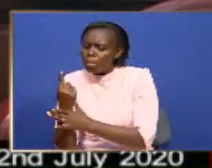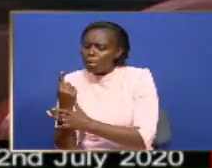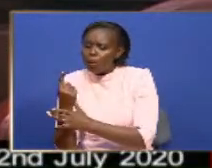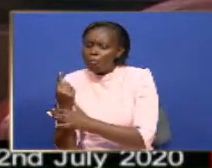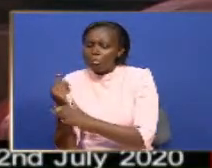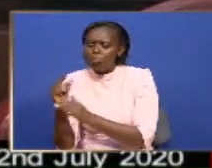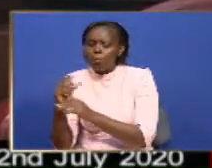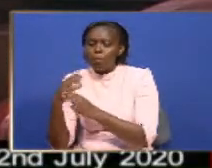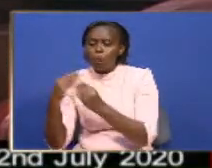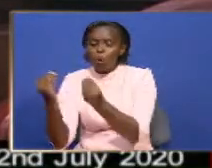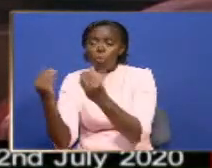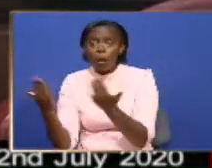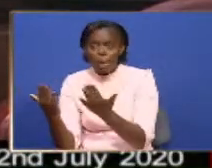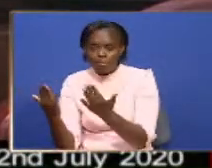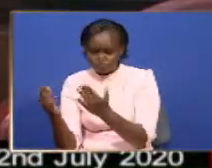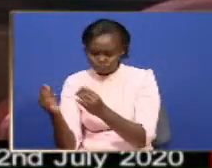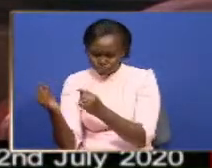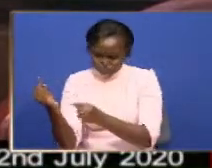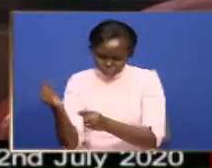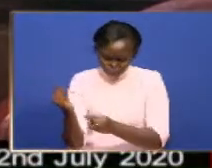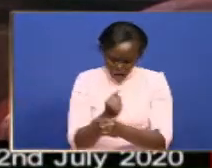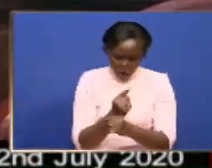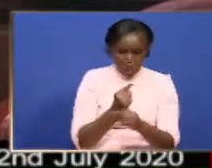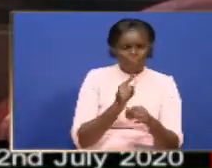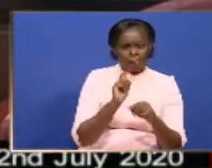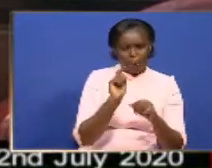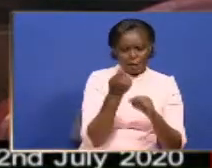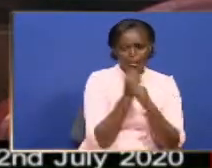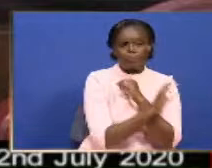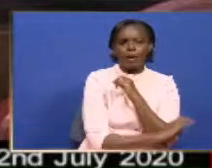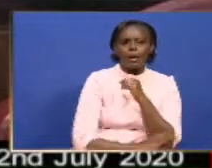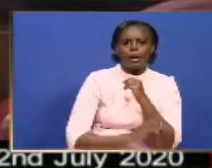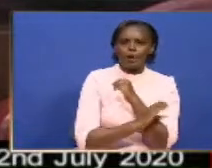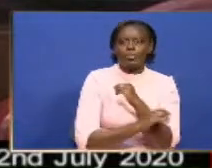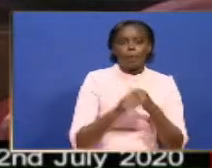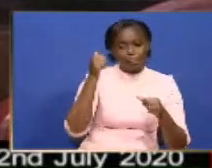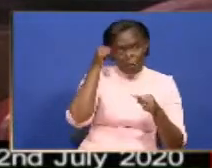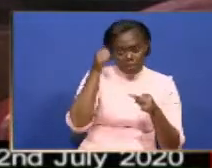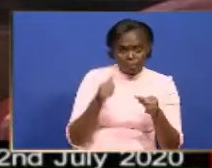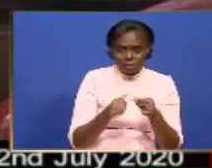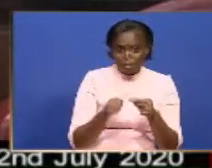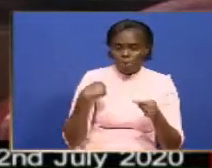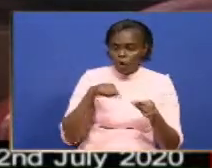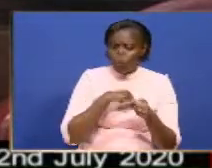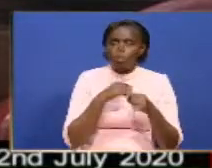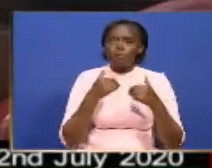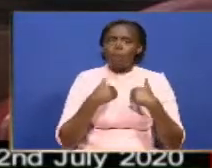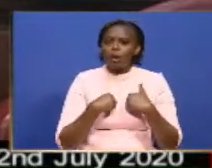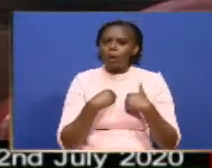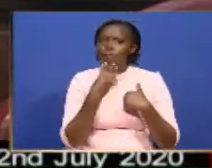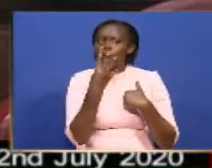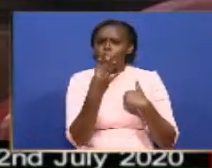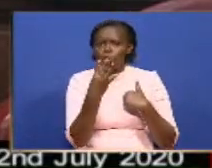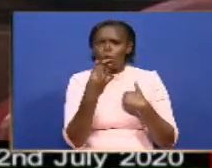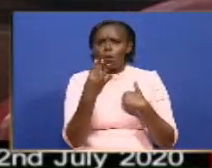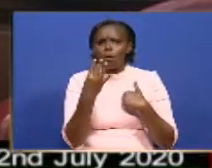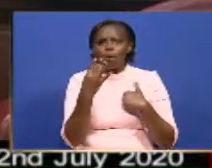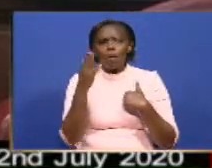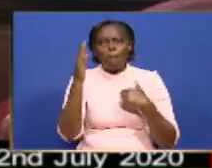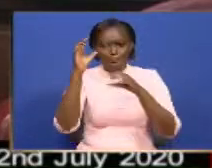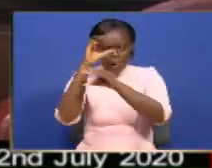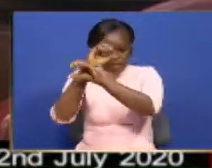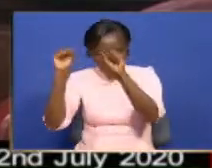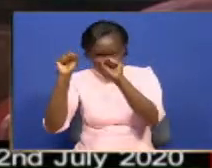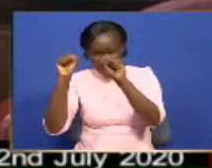of peace like Kenya. Honorable Speaker, if you can remember, we have had 4 heads of states, all of